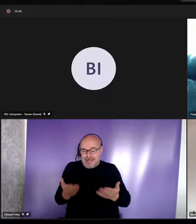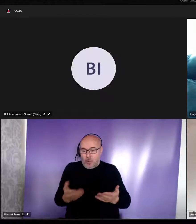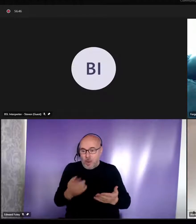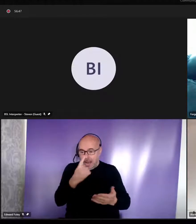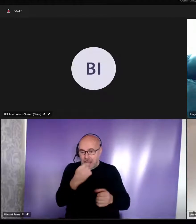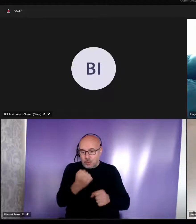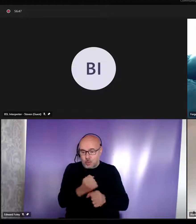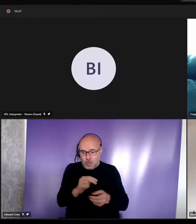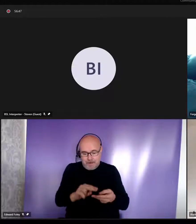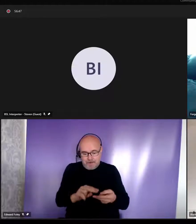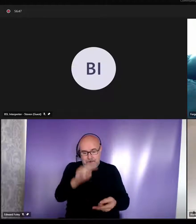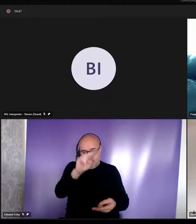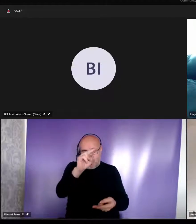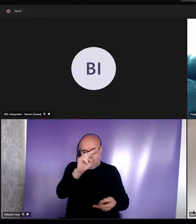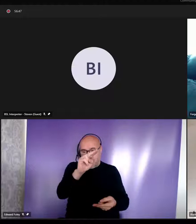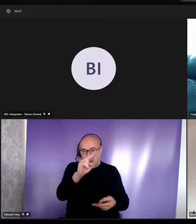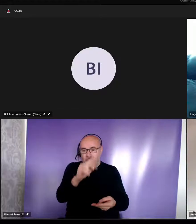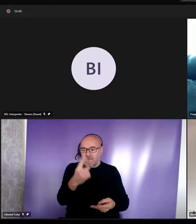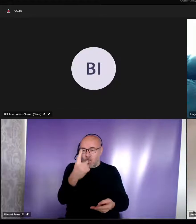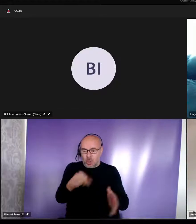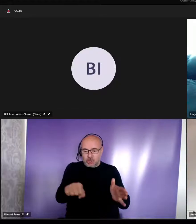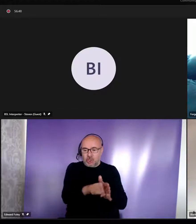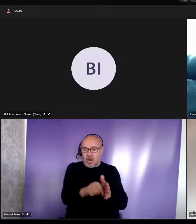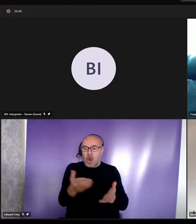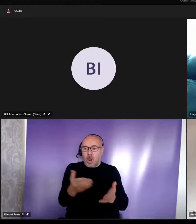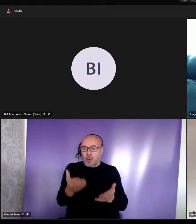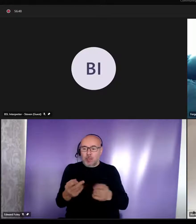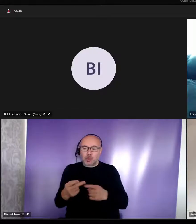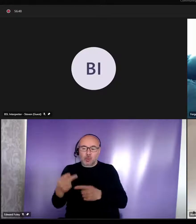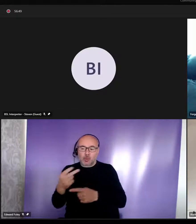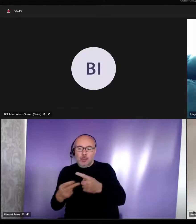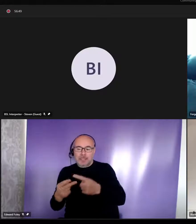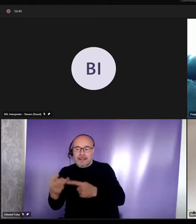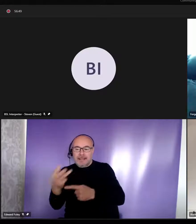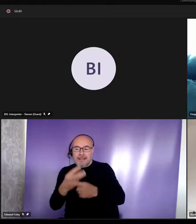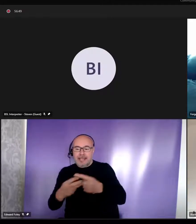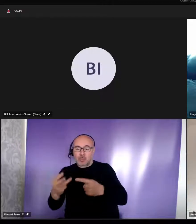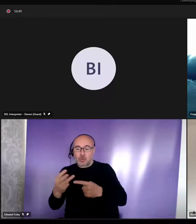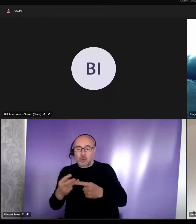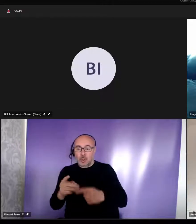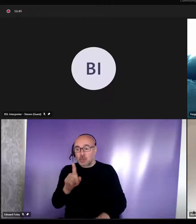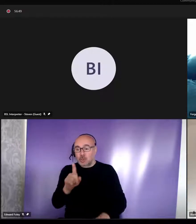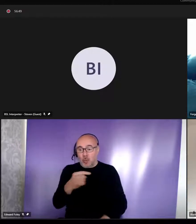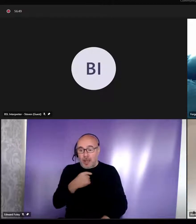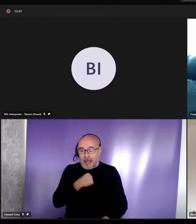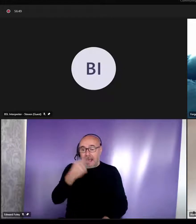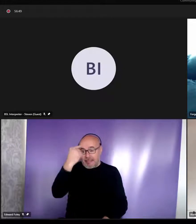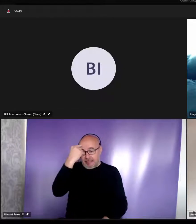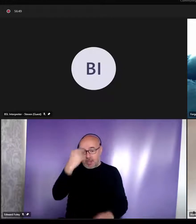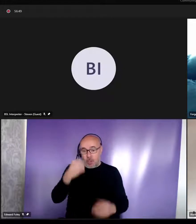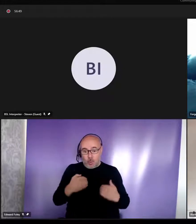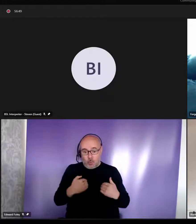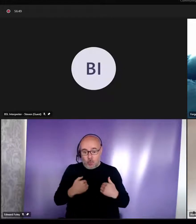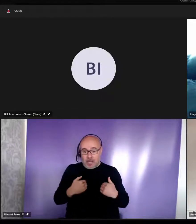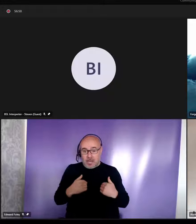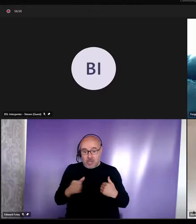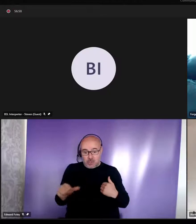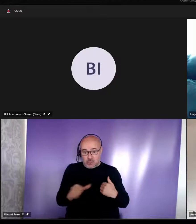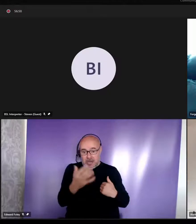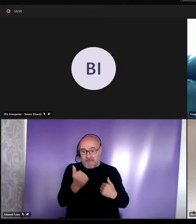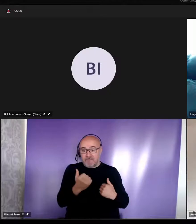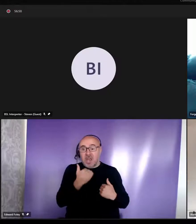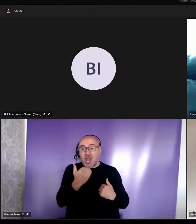maybe 2 or 3 years ago. But that's certainly my understanding, is that we should have sufficient charging to allow these 140 vehicles to